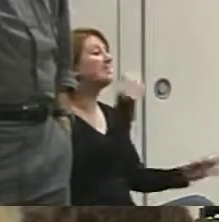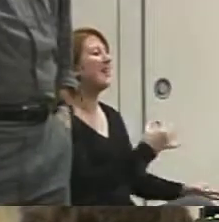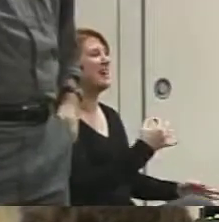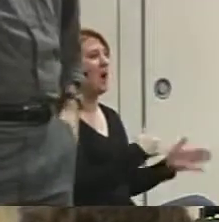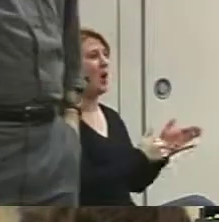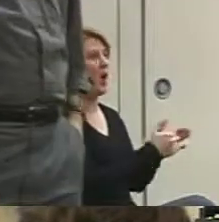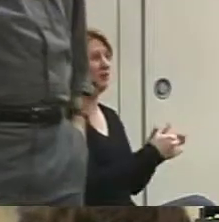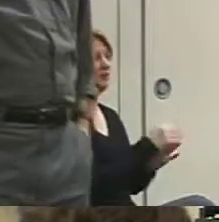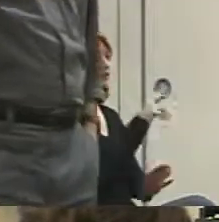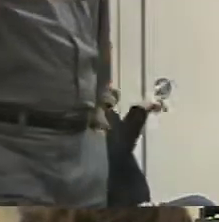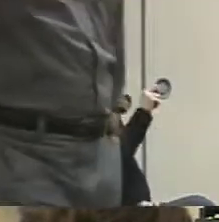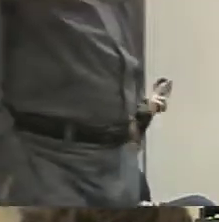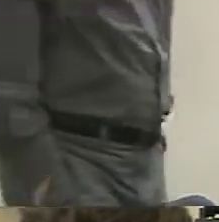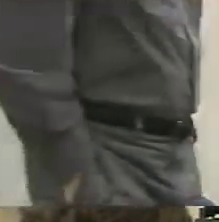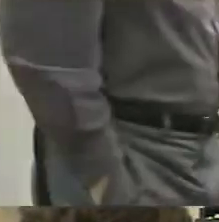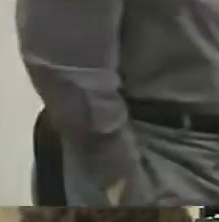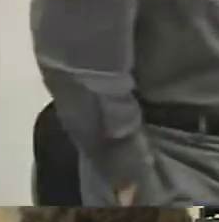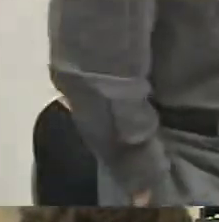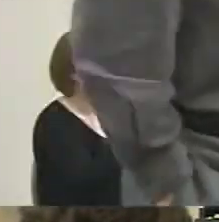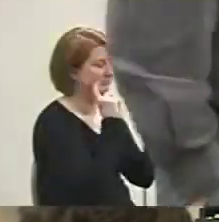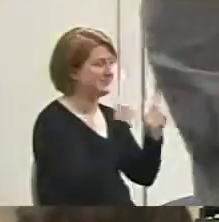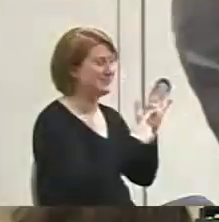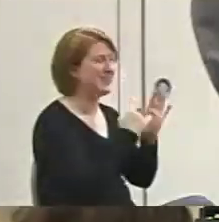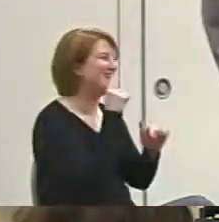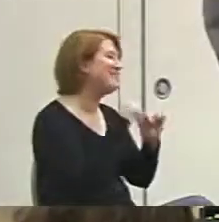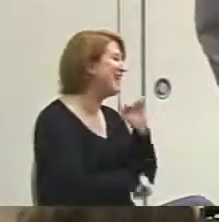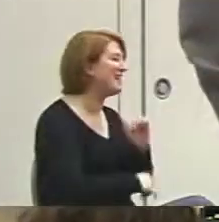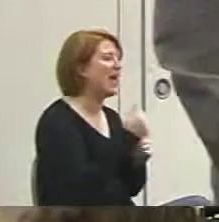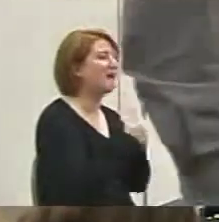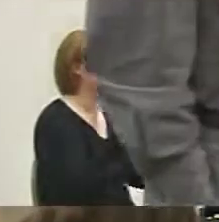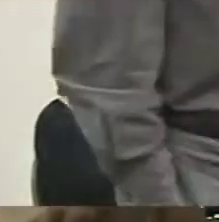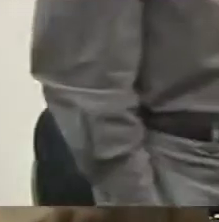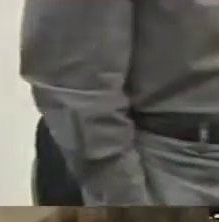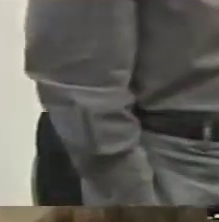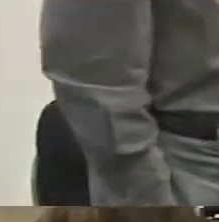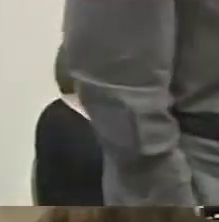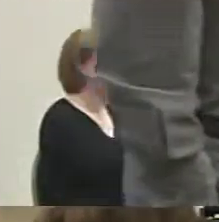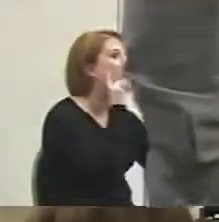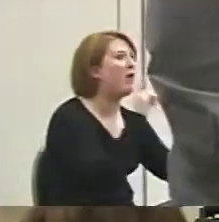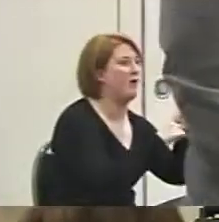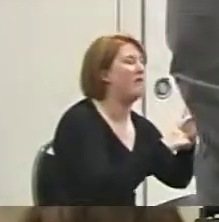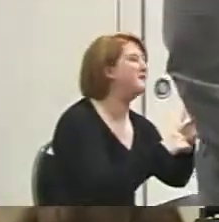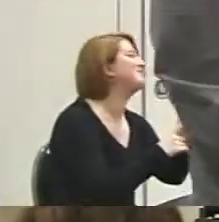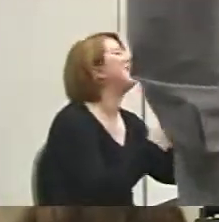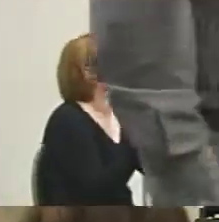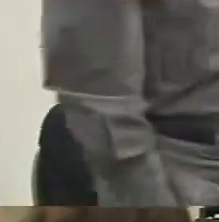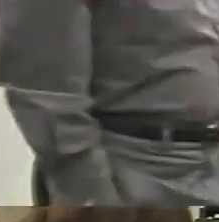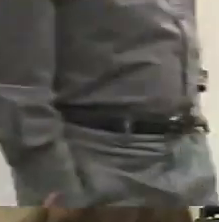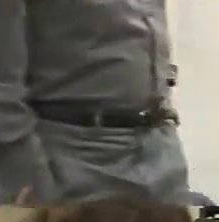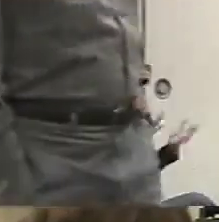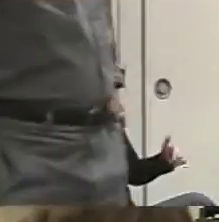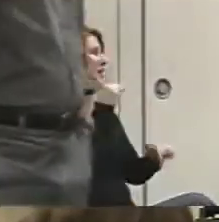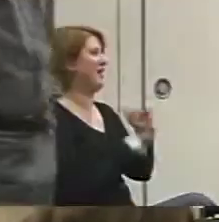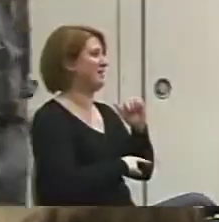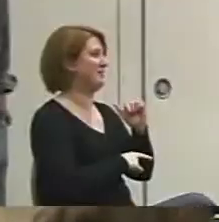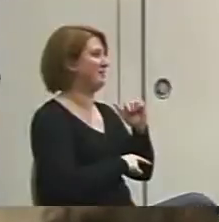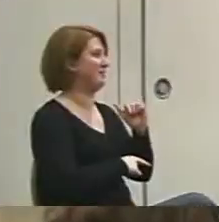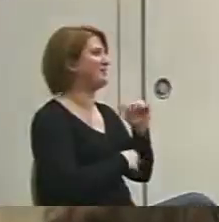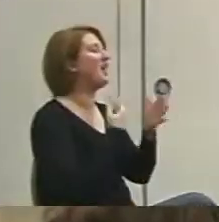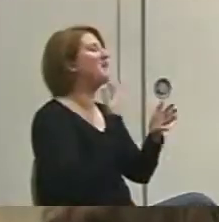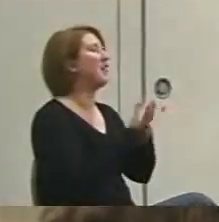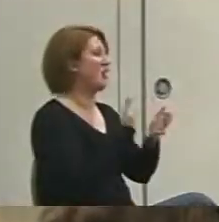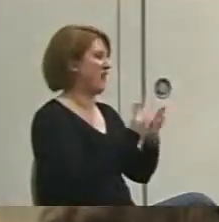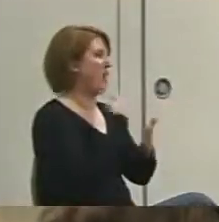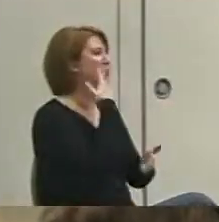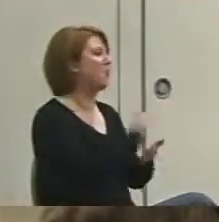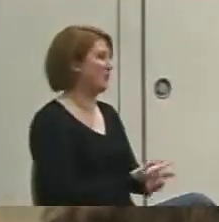you verify, because you can't verify everything they do. And a lot of things are probably unverifiable. I saw a ghost.